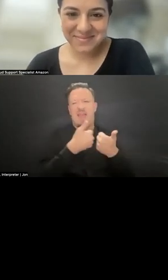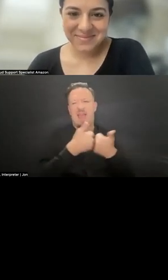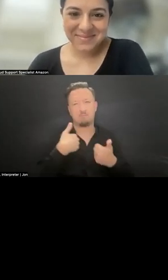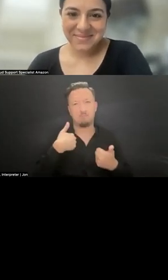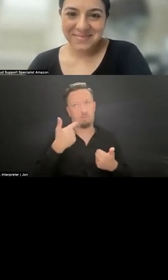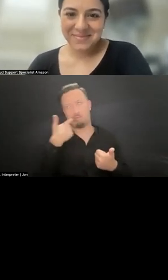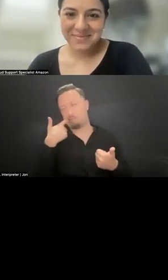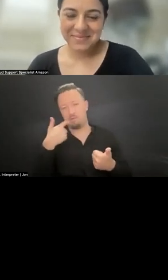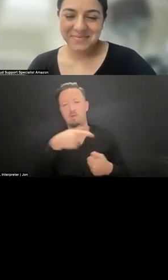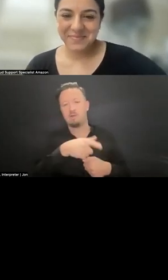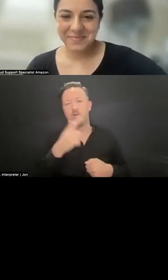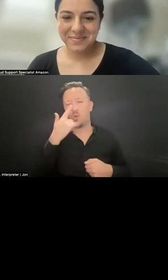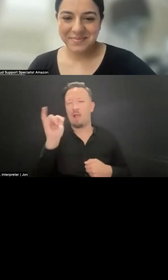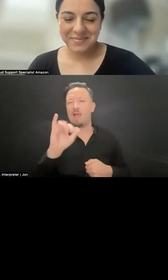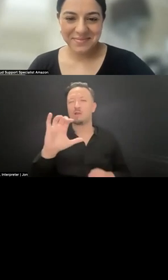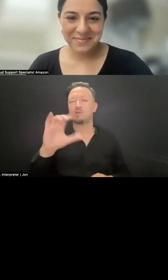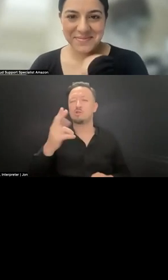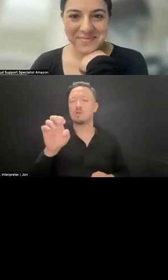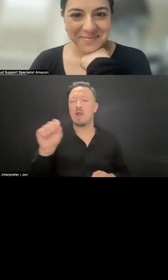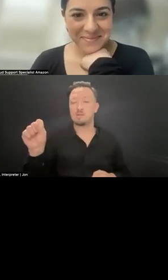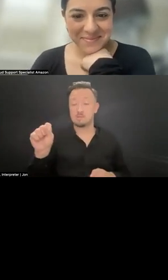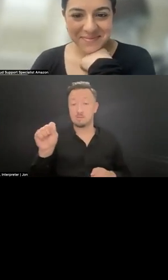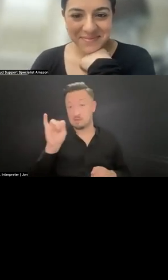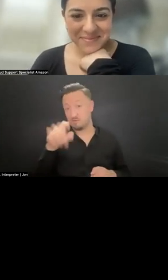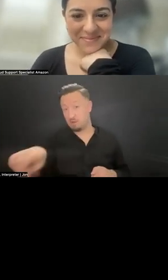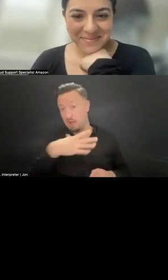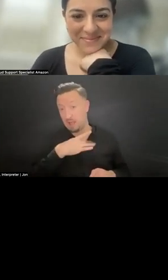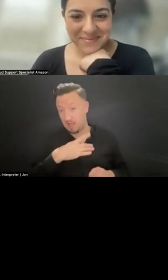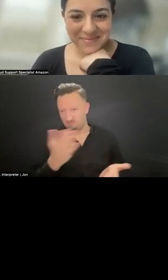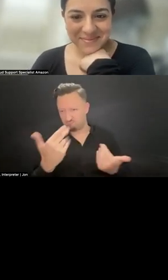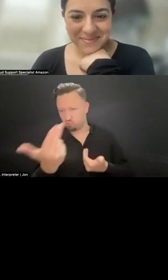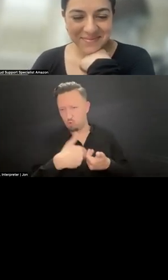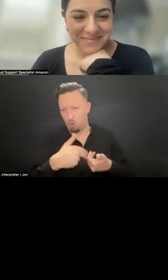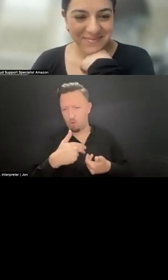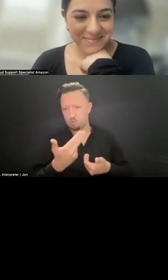it's interactive. Anybody interested, you can join my clan if you want.